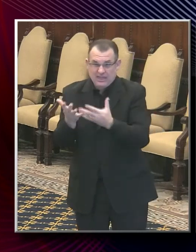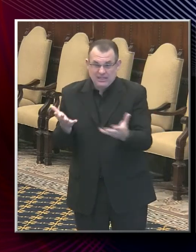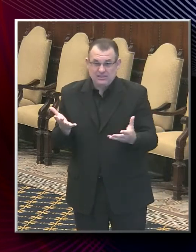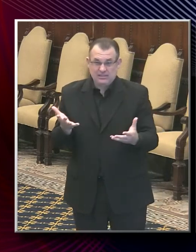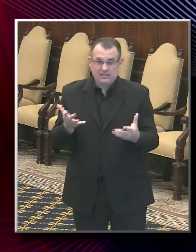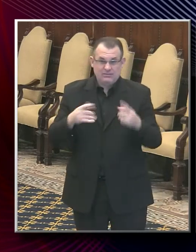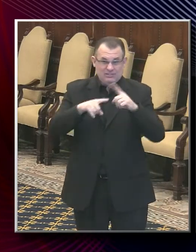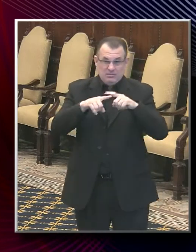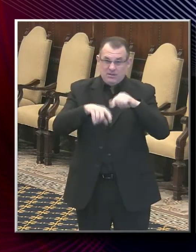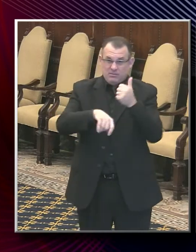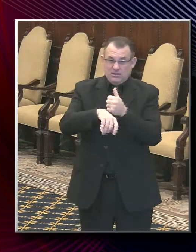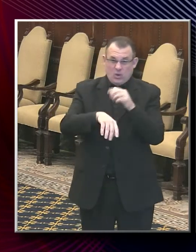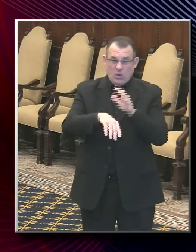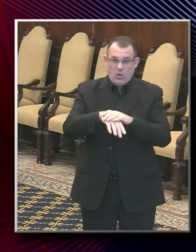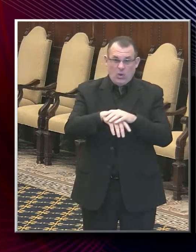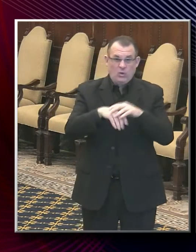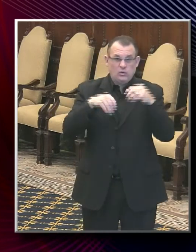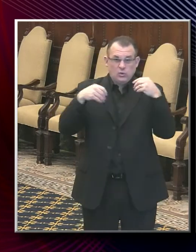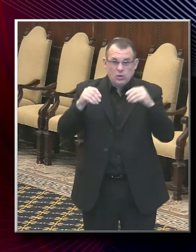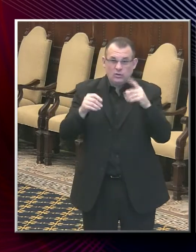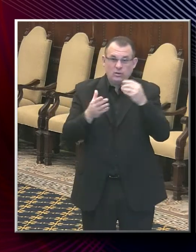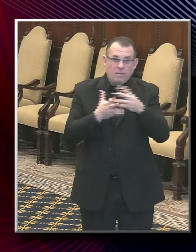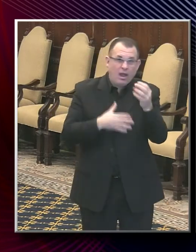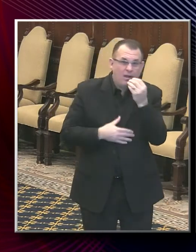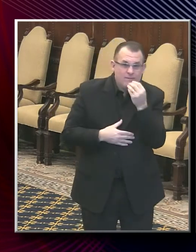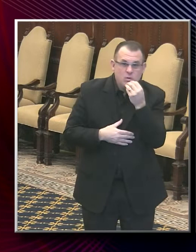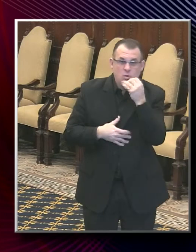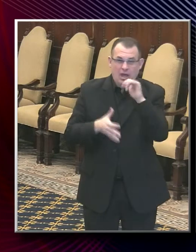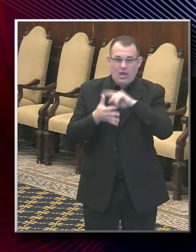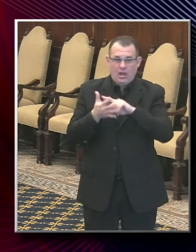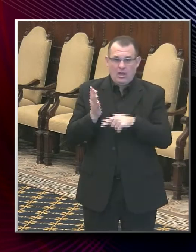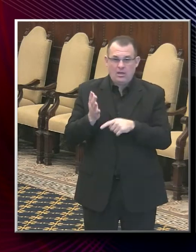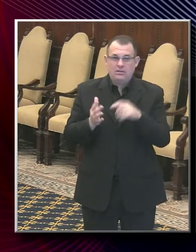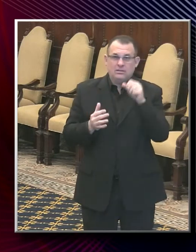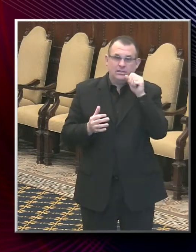on the commissary for food or snacks.